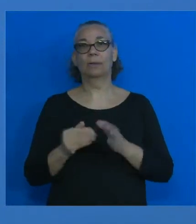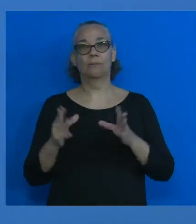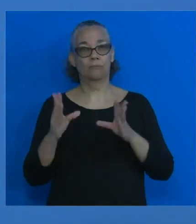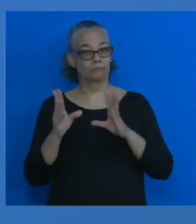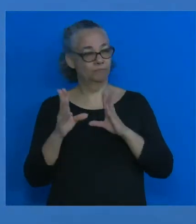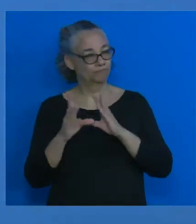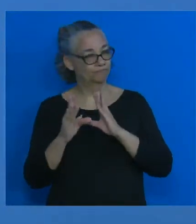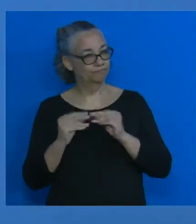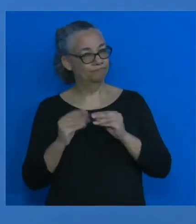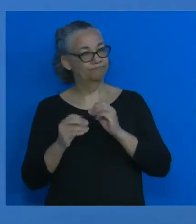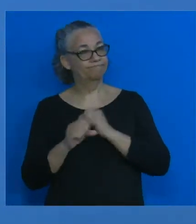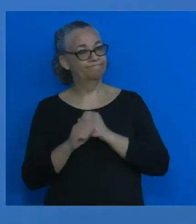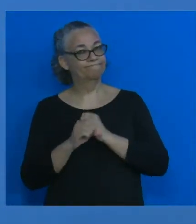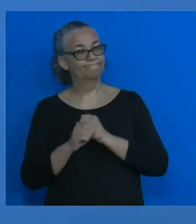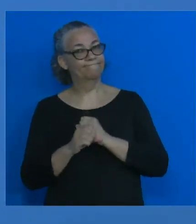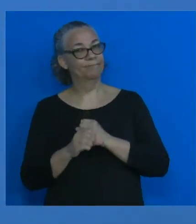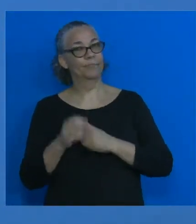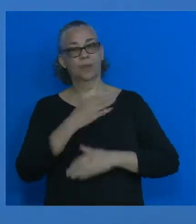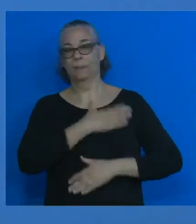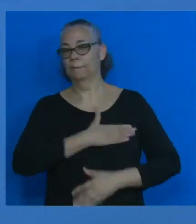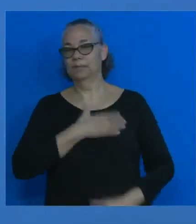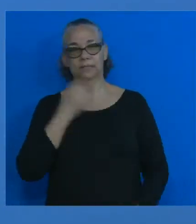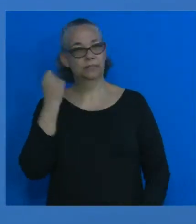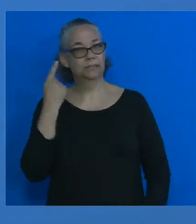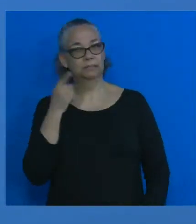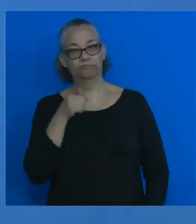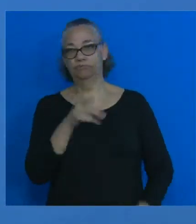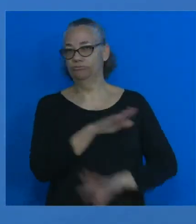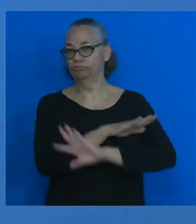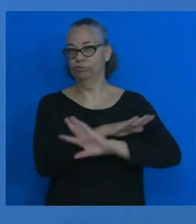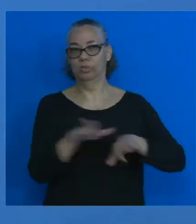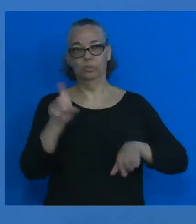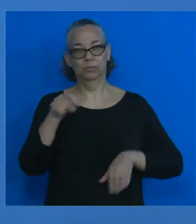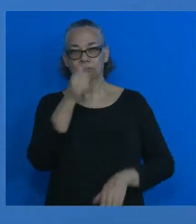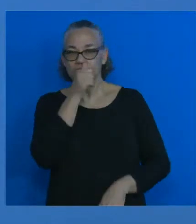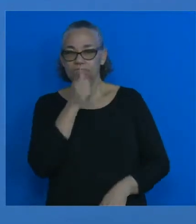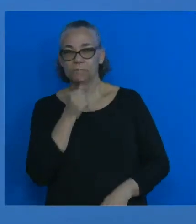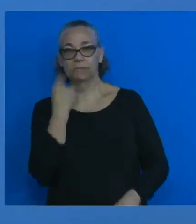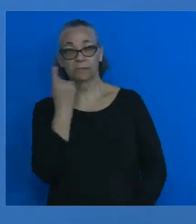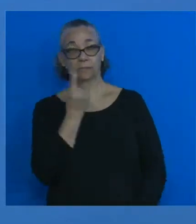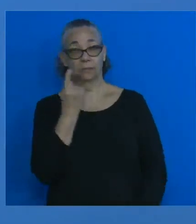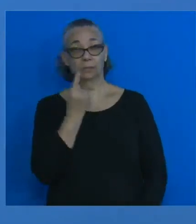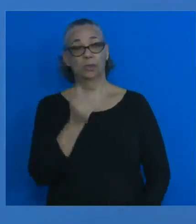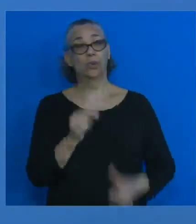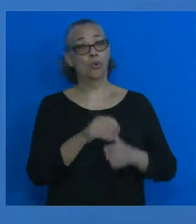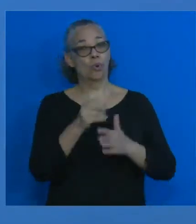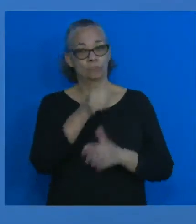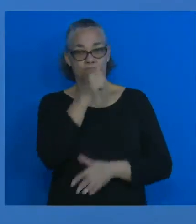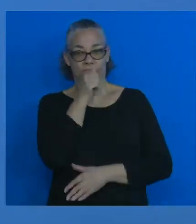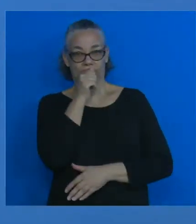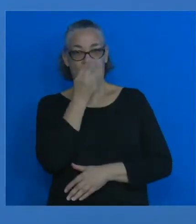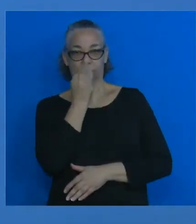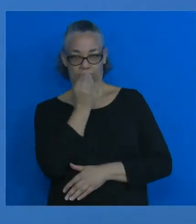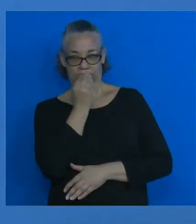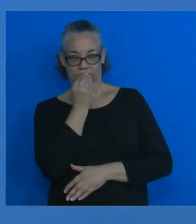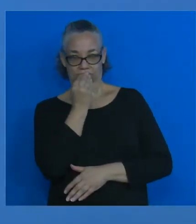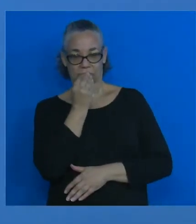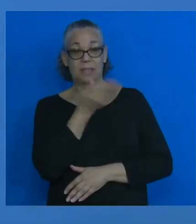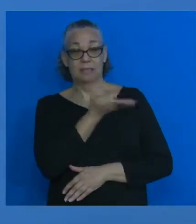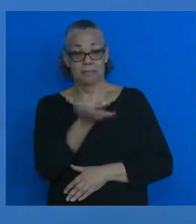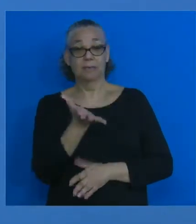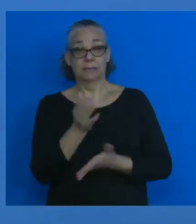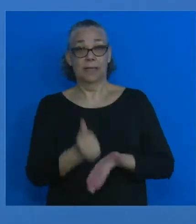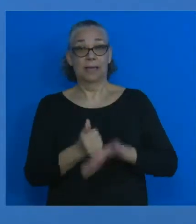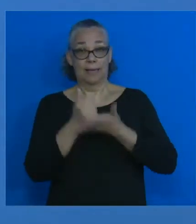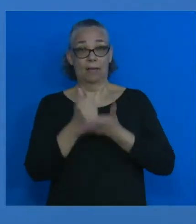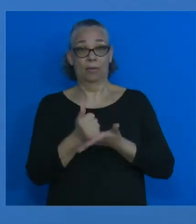conference. Please understand that you do not have to suffer alone or in silence. There is help available. There